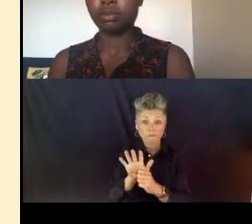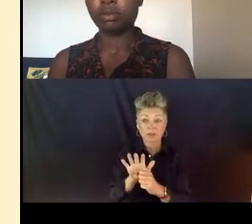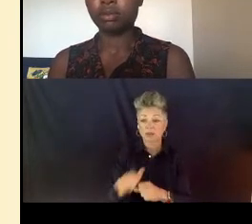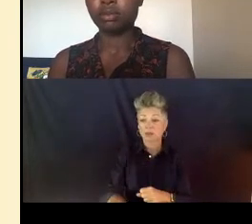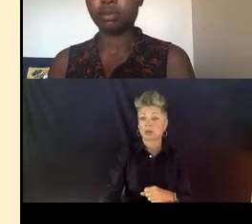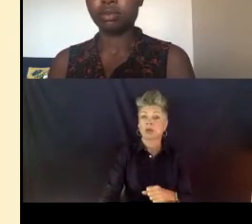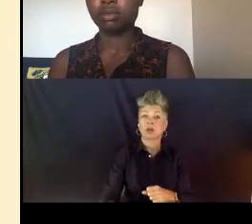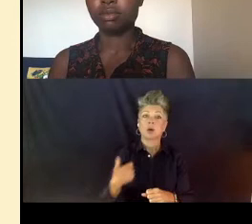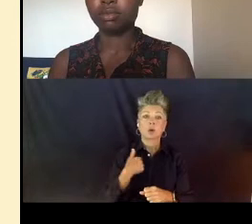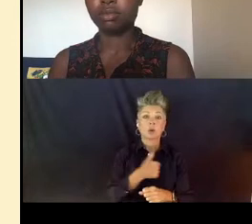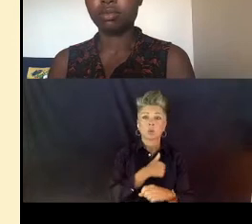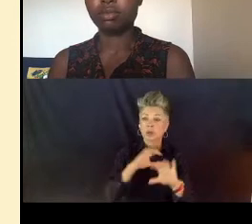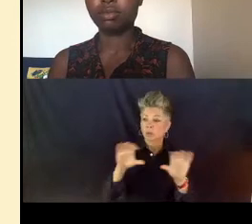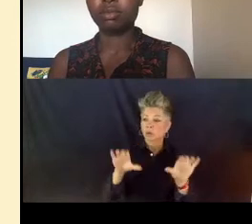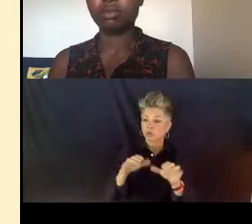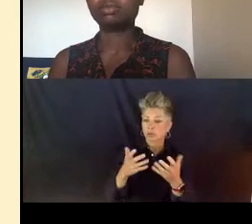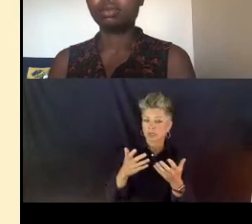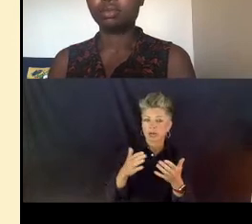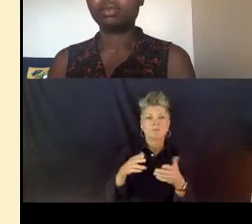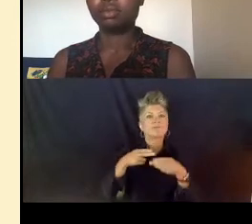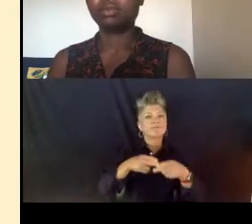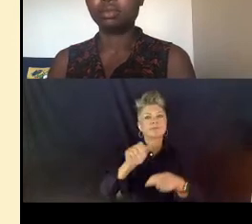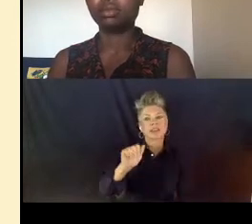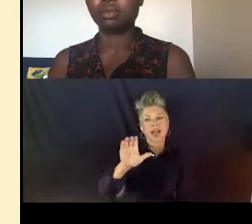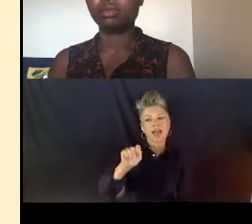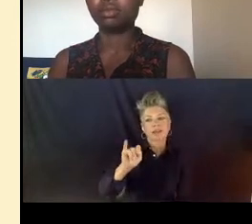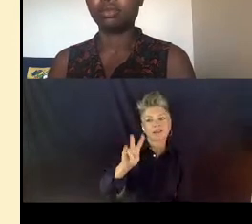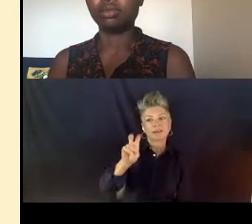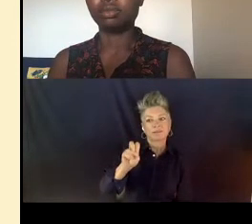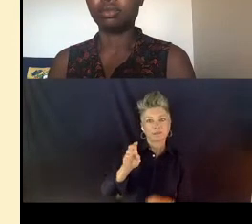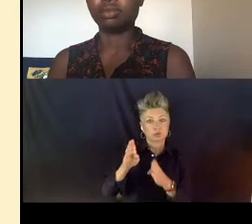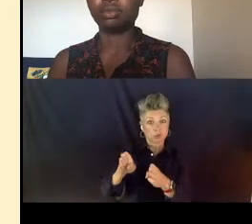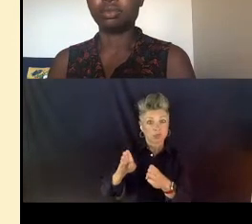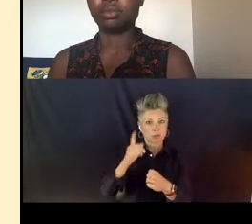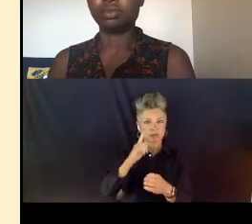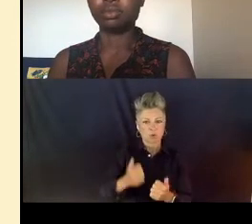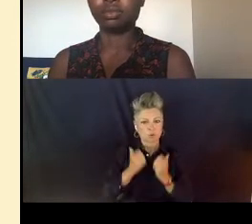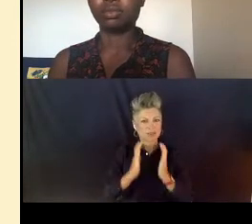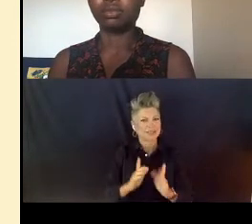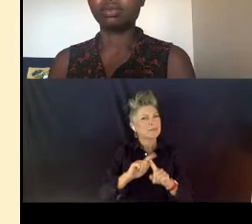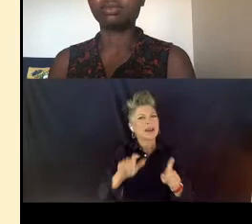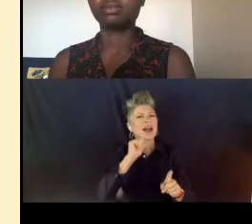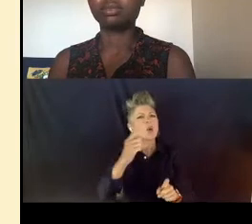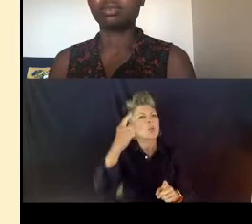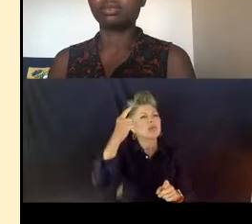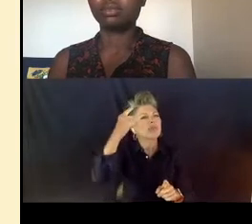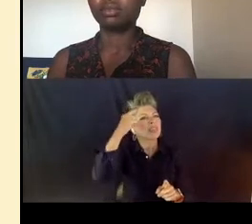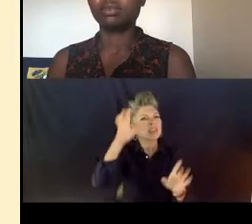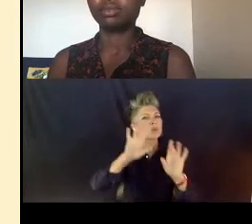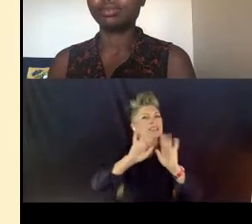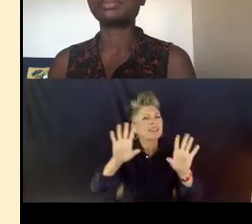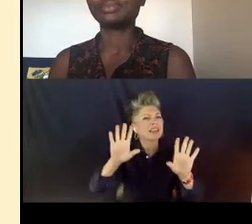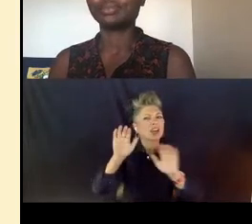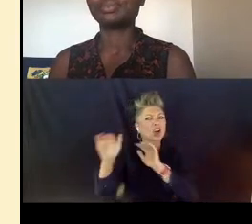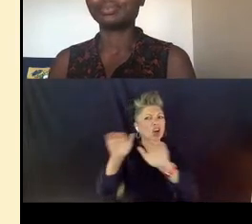doing active streets for residents, but I don't think it was communicated in a way where people knew that